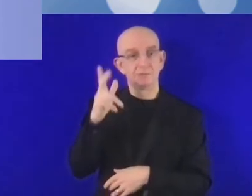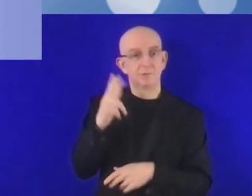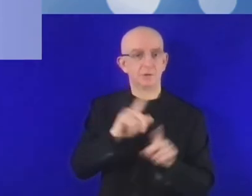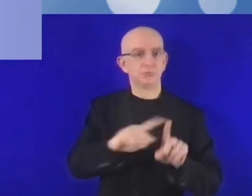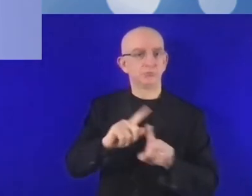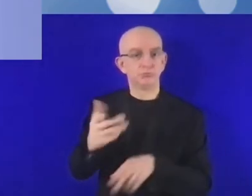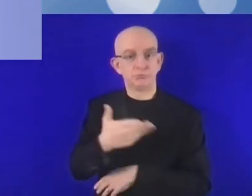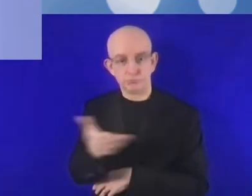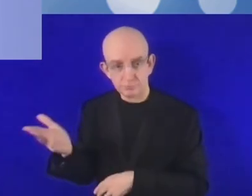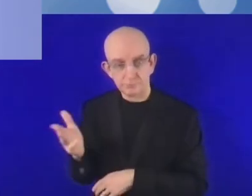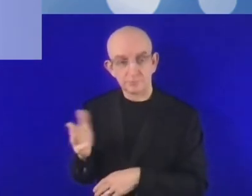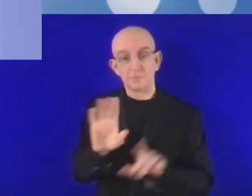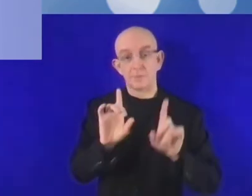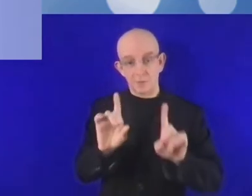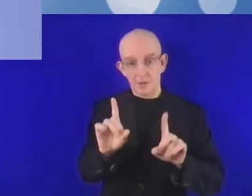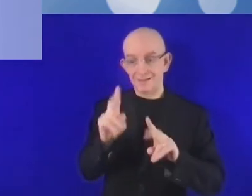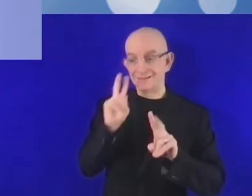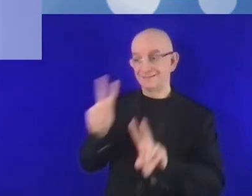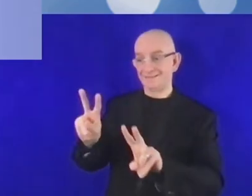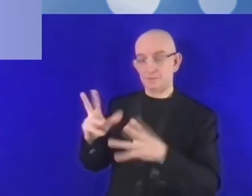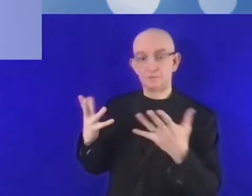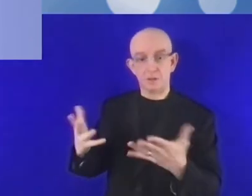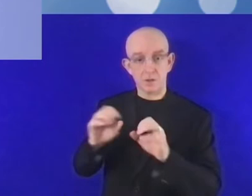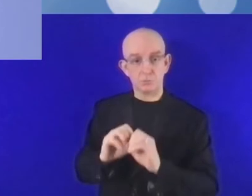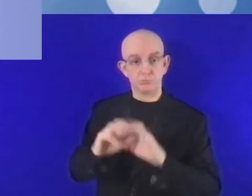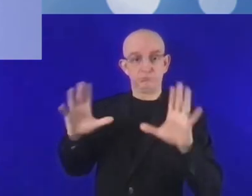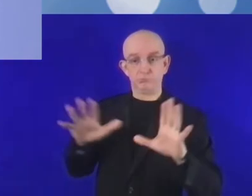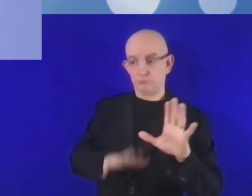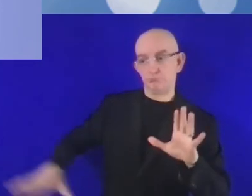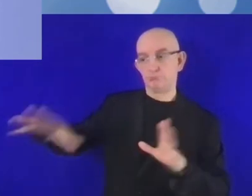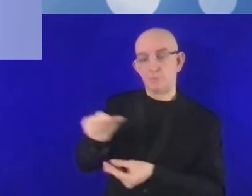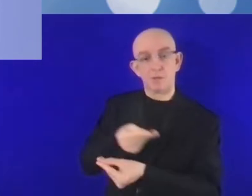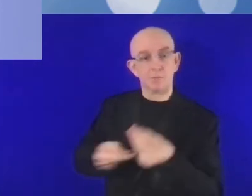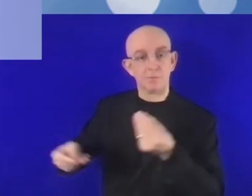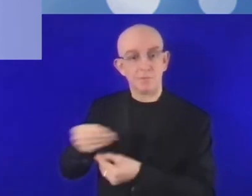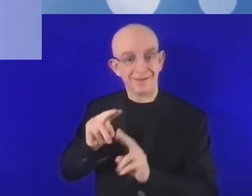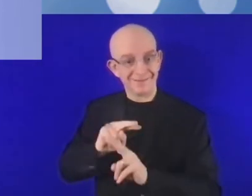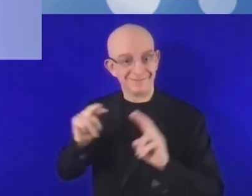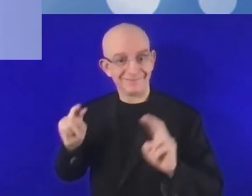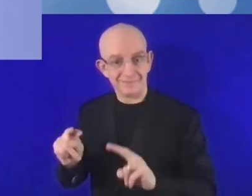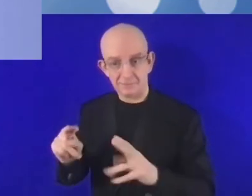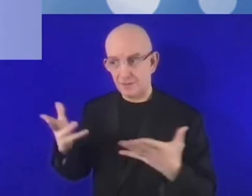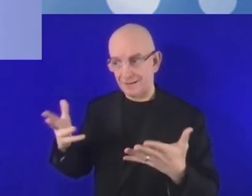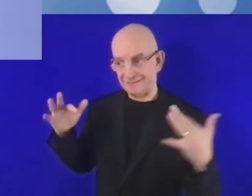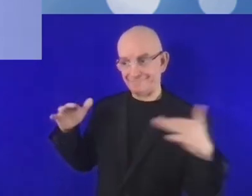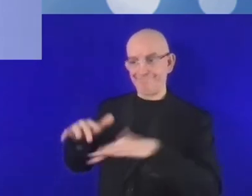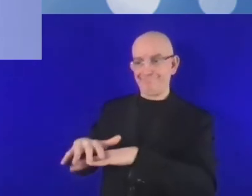biggest financial bottlenecks in the areas of risk sharing mechanisms